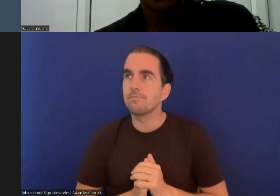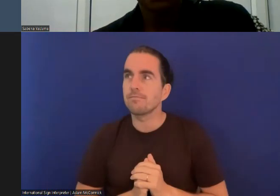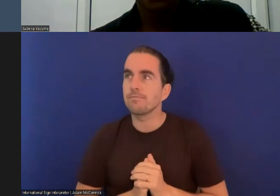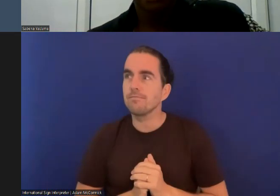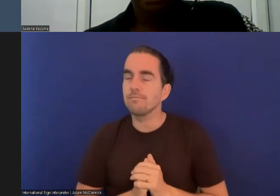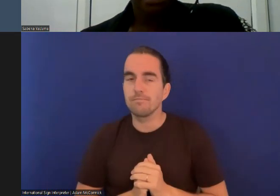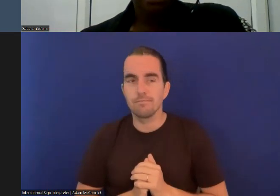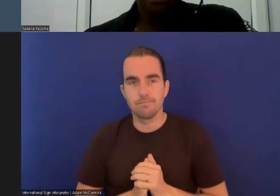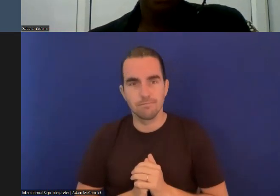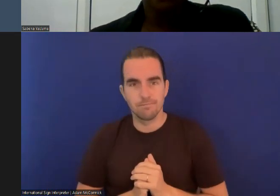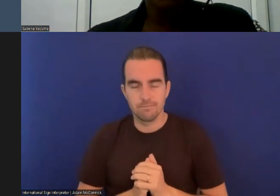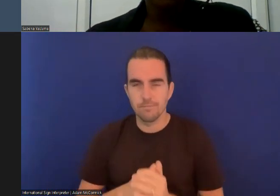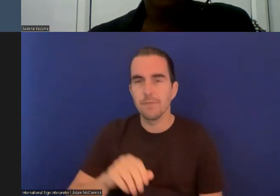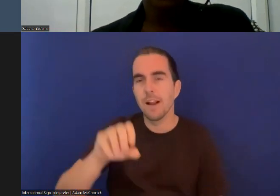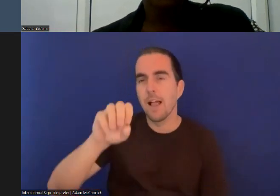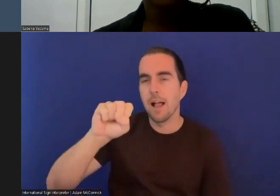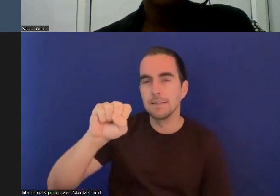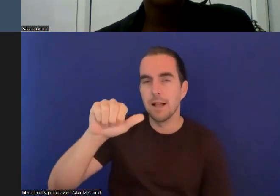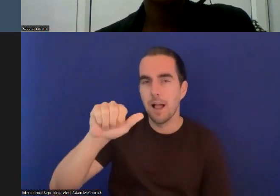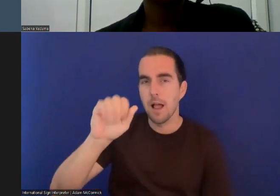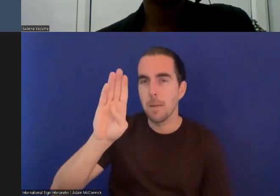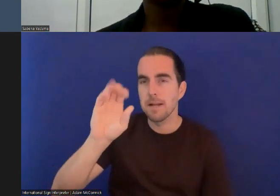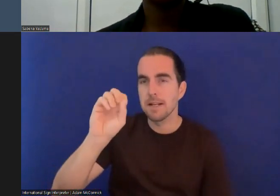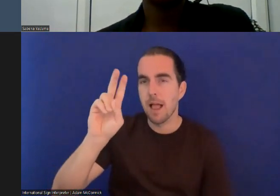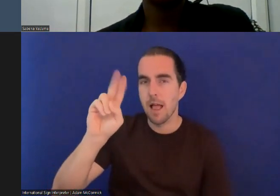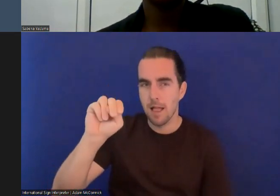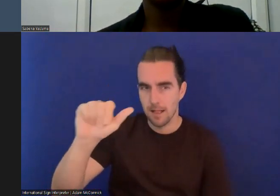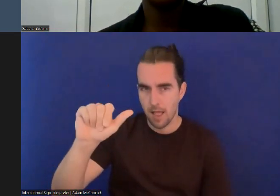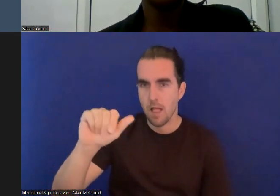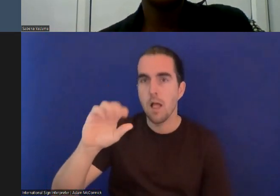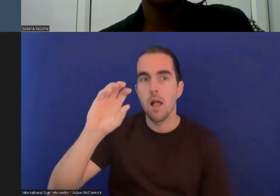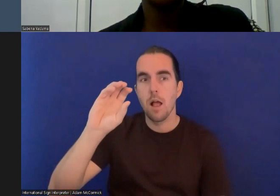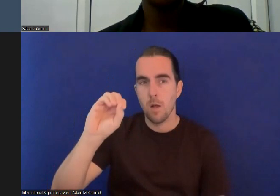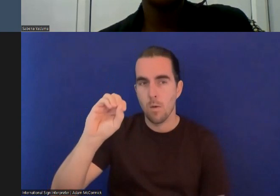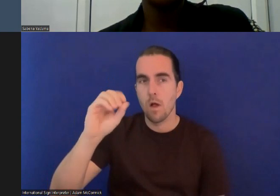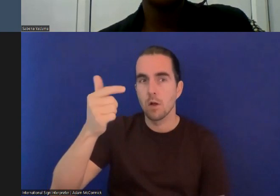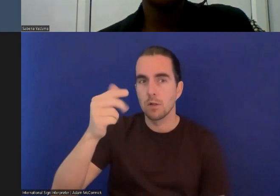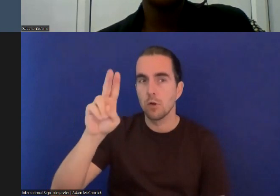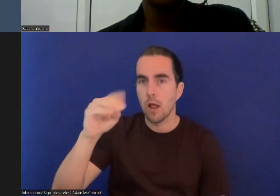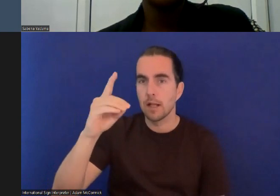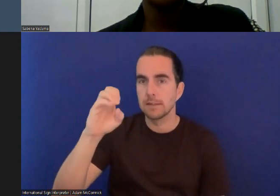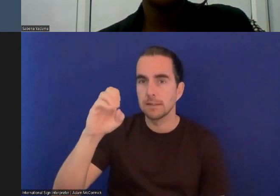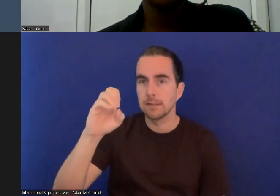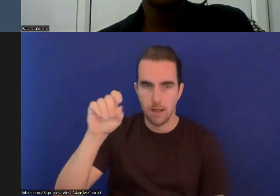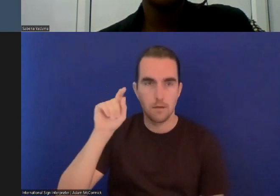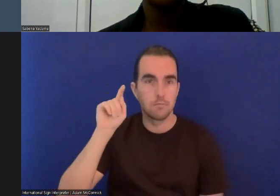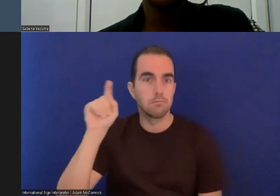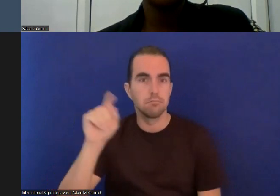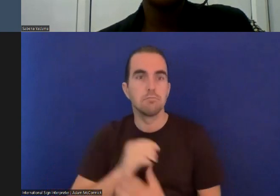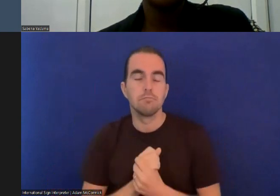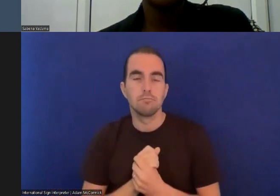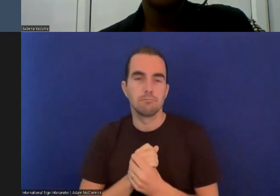accountability to affected people. Her skills cut across setting up and managing